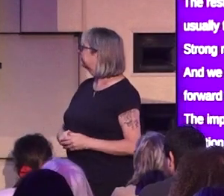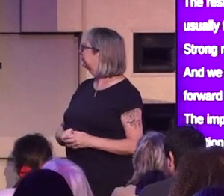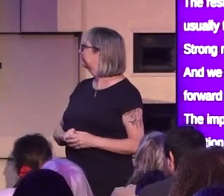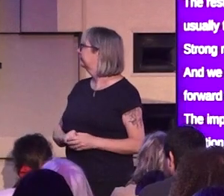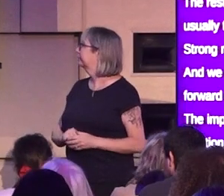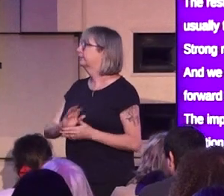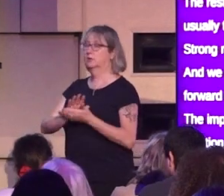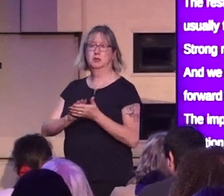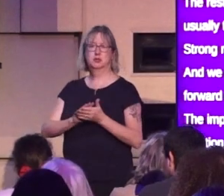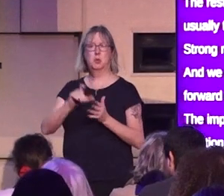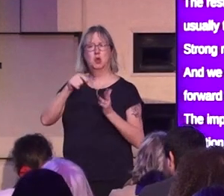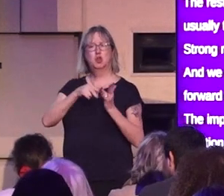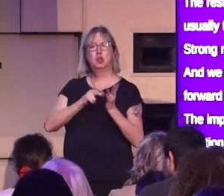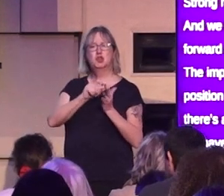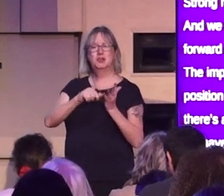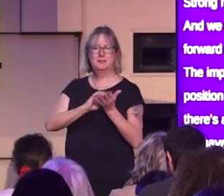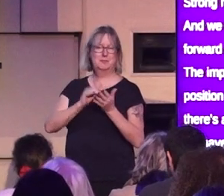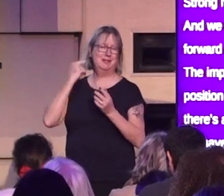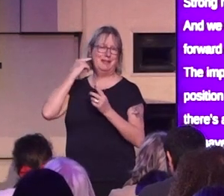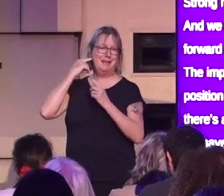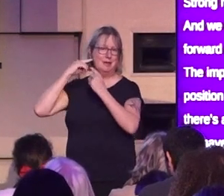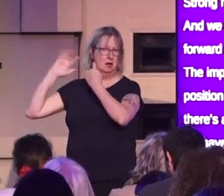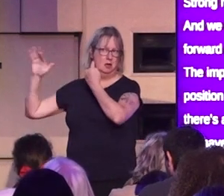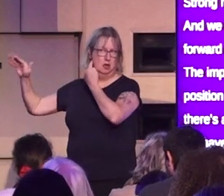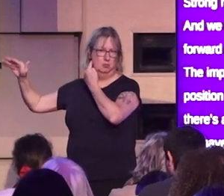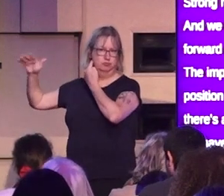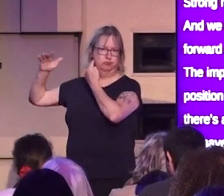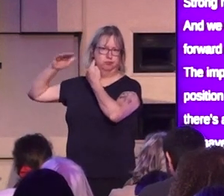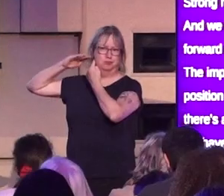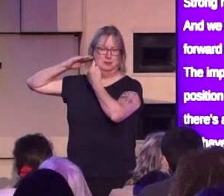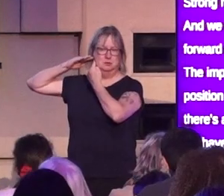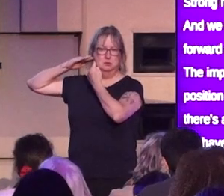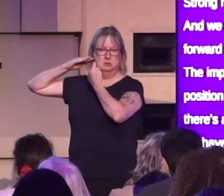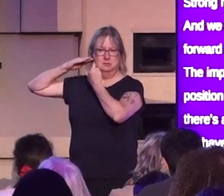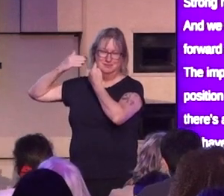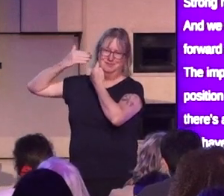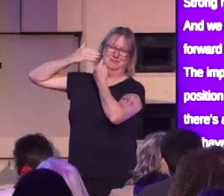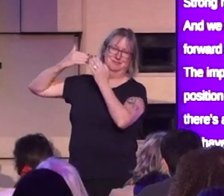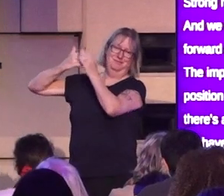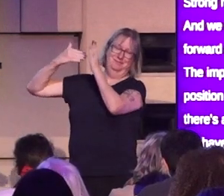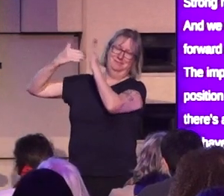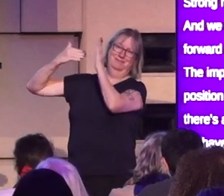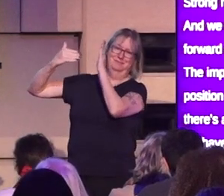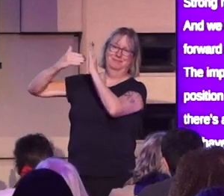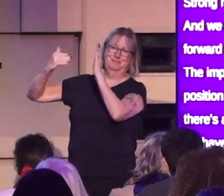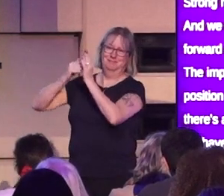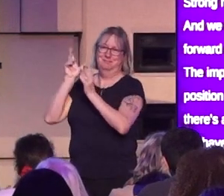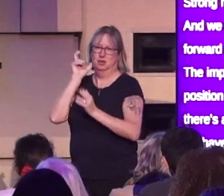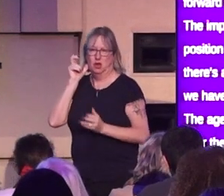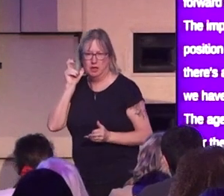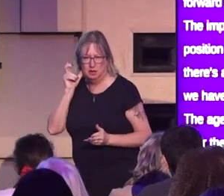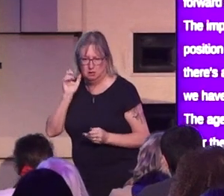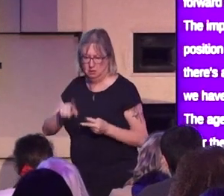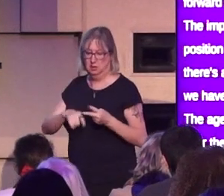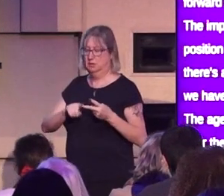conductive and sensorineural. Conductive means that the sound is unable to travel through the outer ear or the middle ear where the ear bones live.